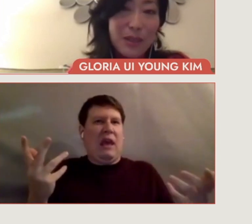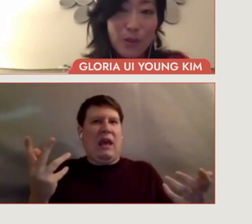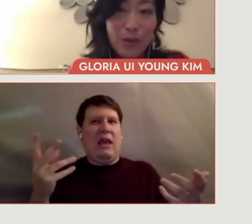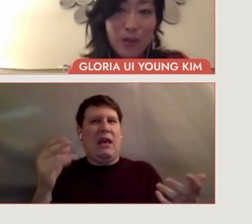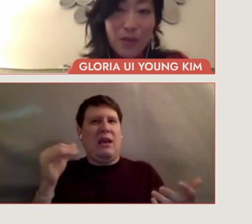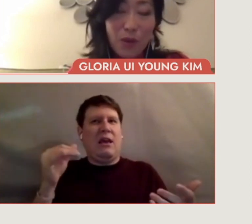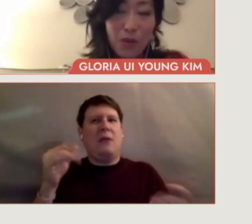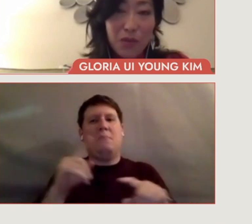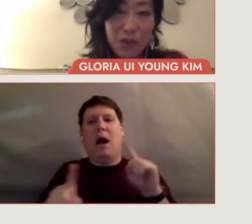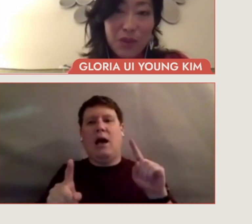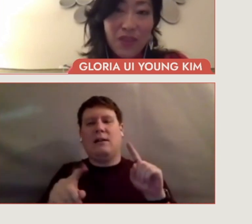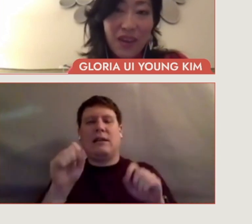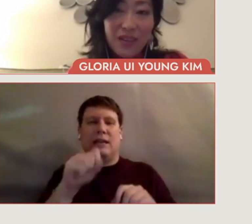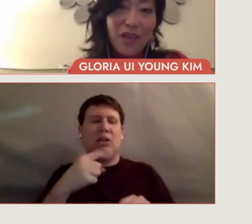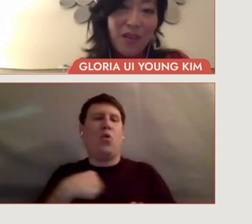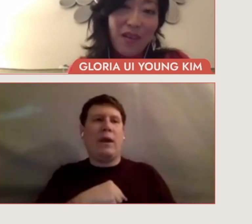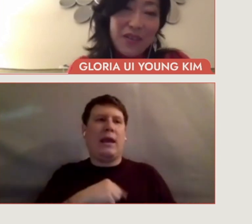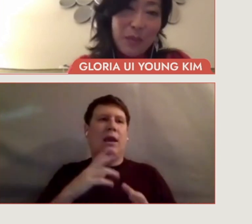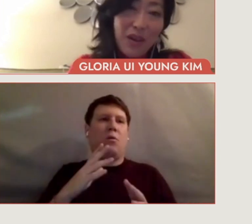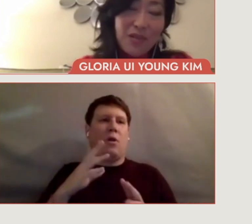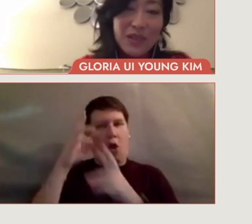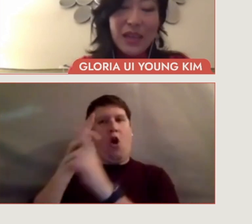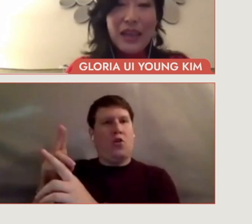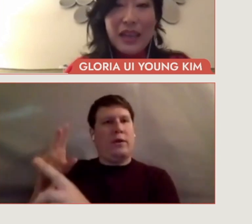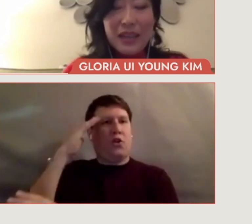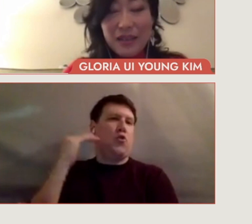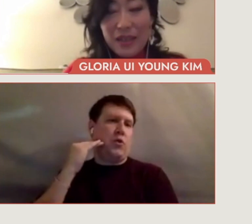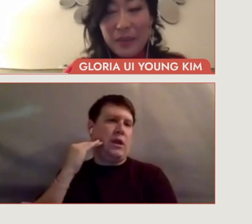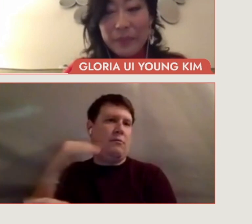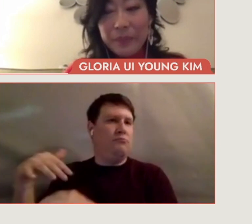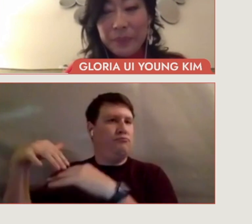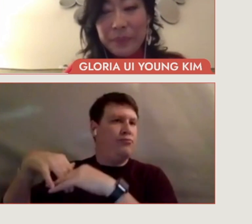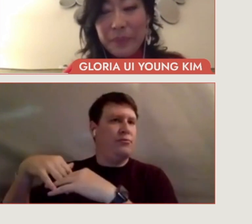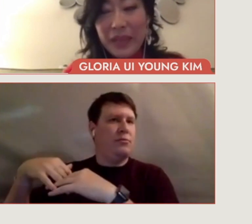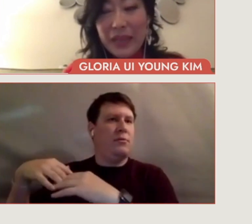to the Korean roots of the character and obviously my Korean roots. And